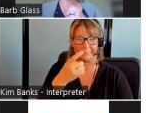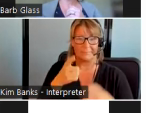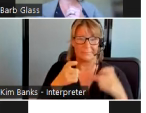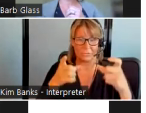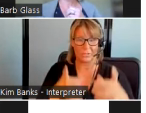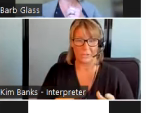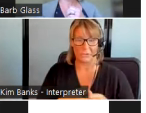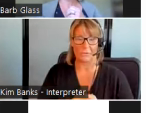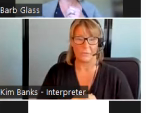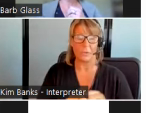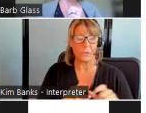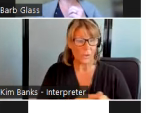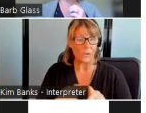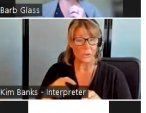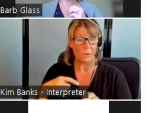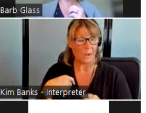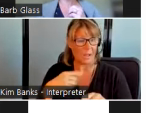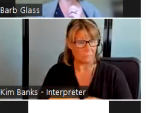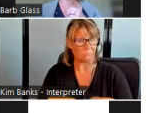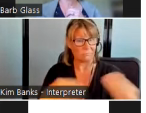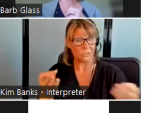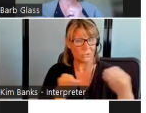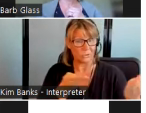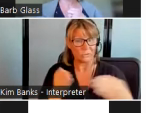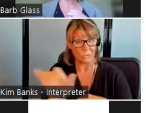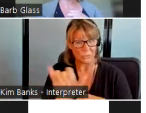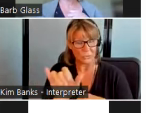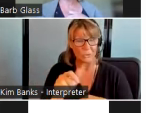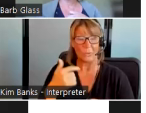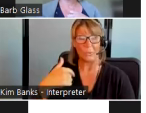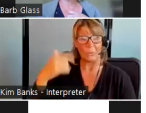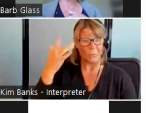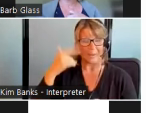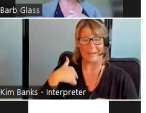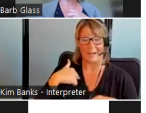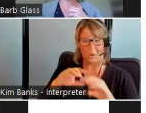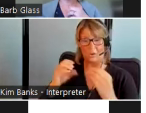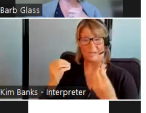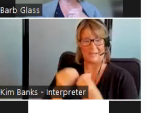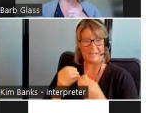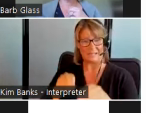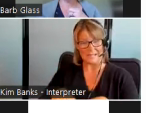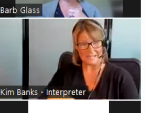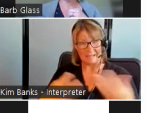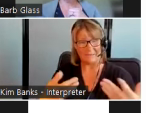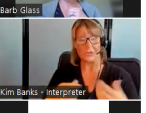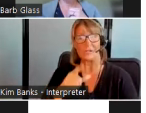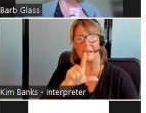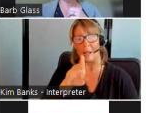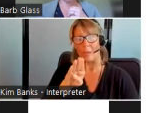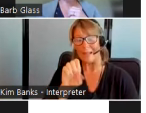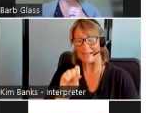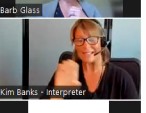And I also am a service provider because our organization delivers one of the LBS